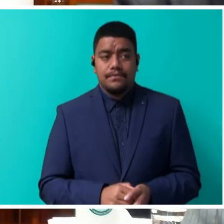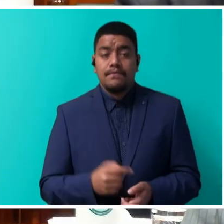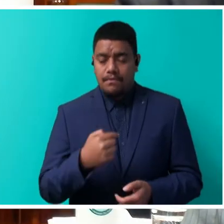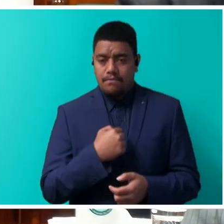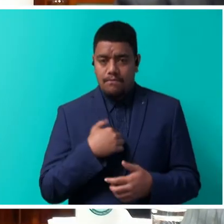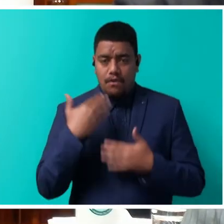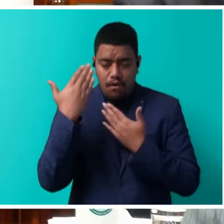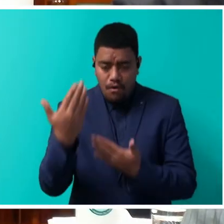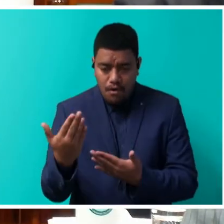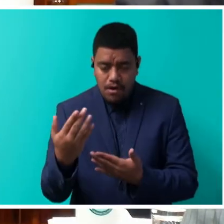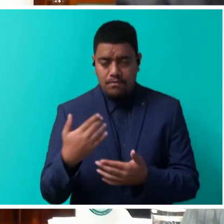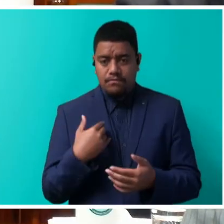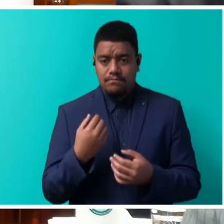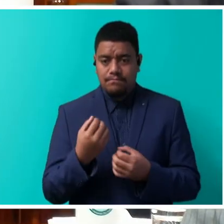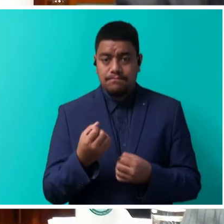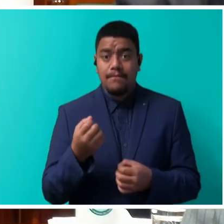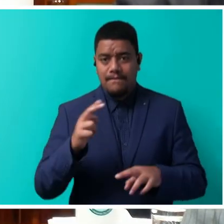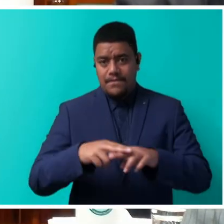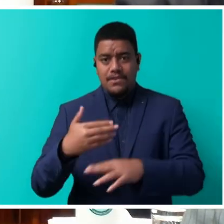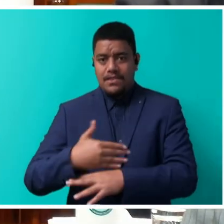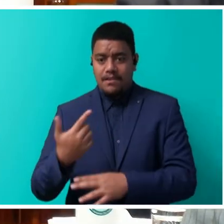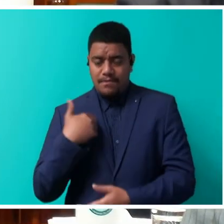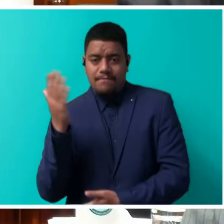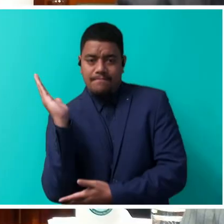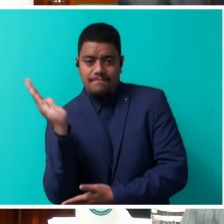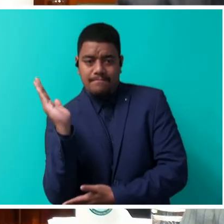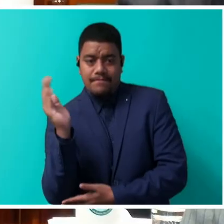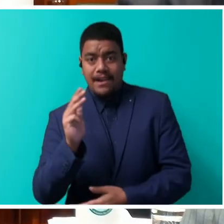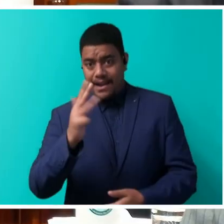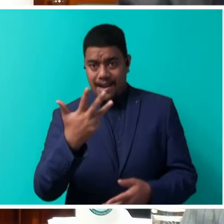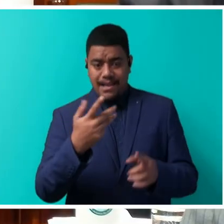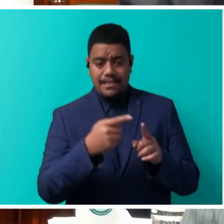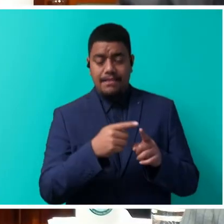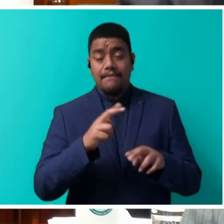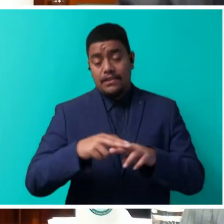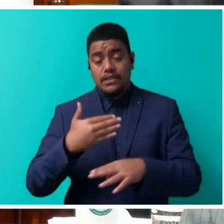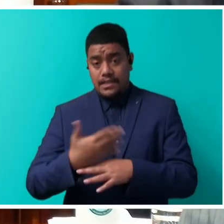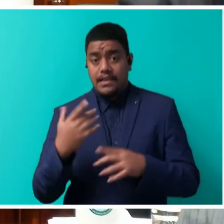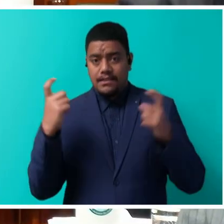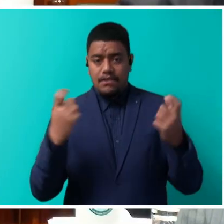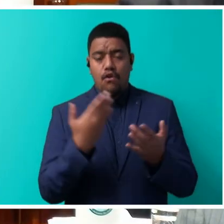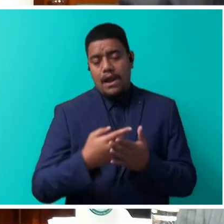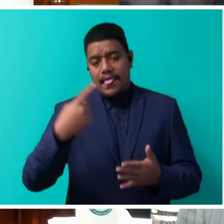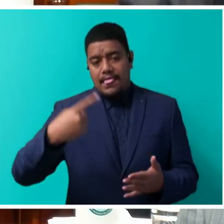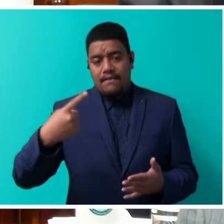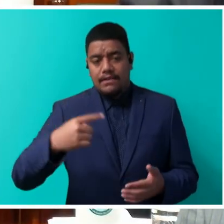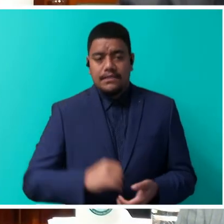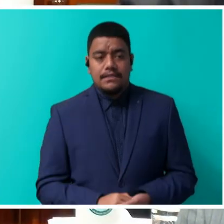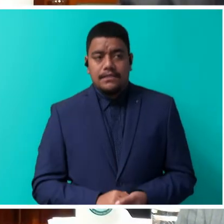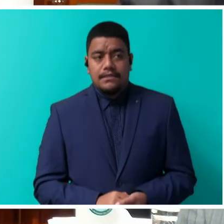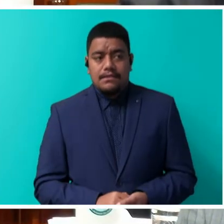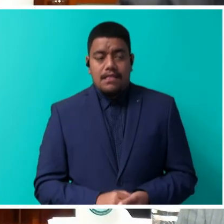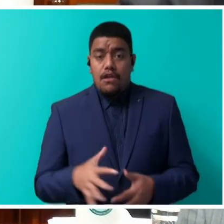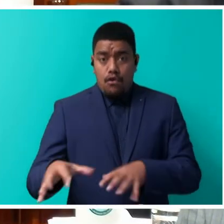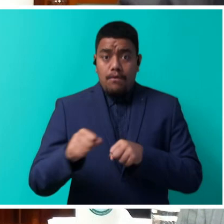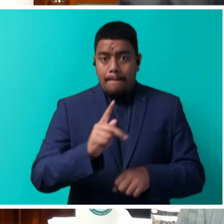deliver opening remarks at the Fiji Day Diplomatic Corps reception on the 9th and Fiji Day celebration on the 11th. Hosting the Pacific